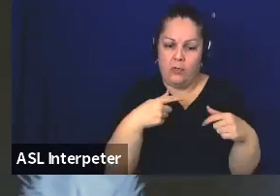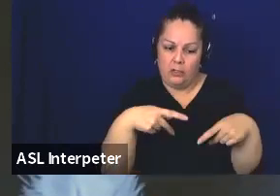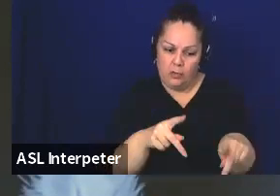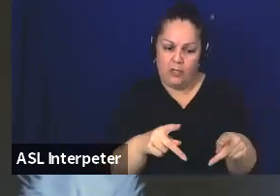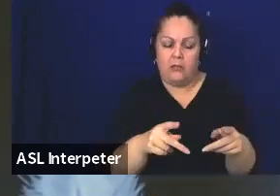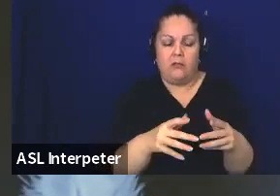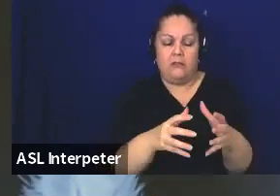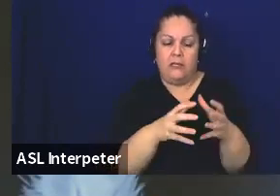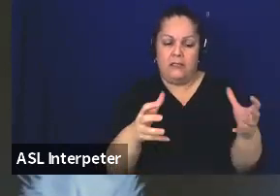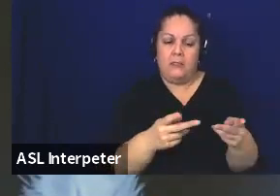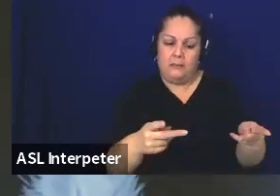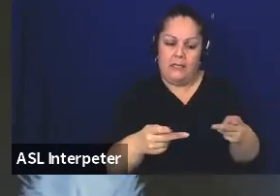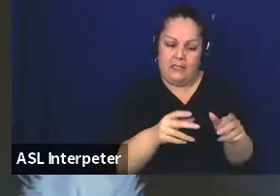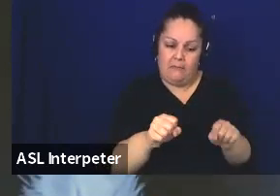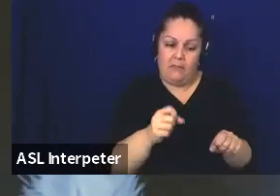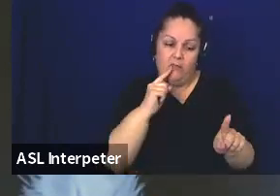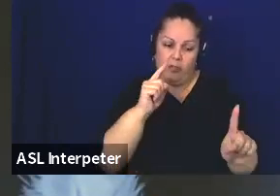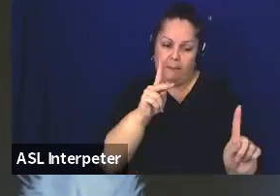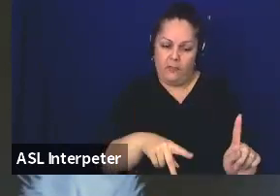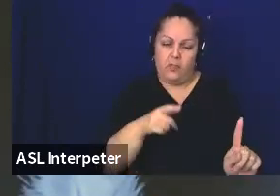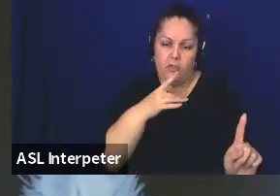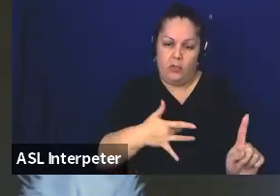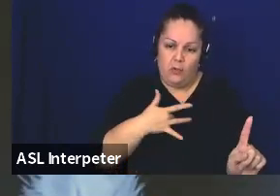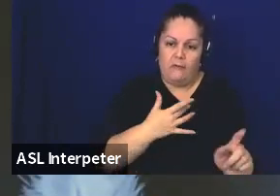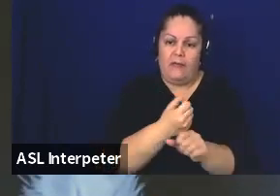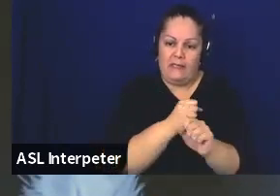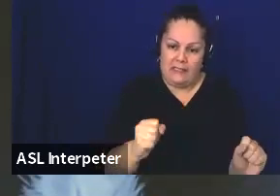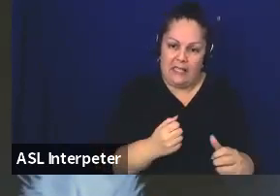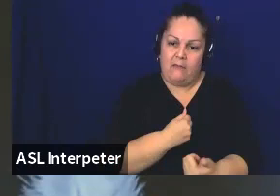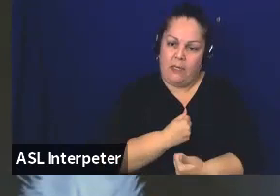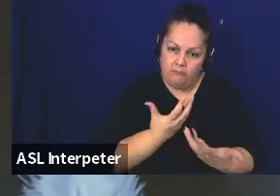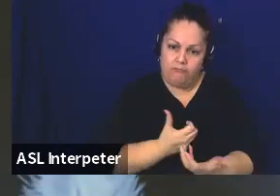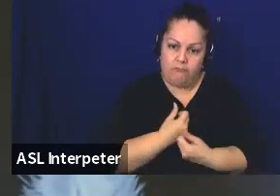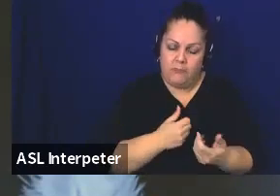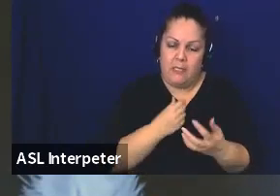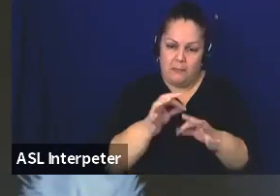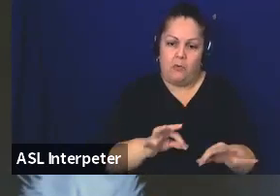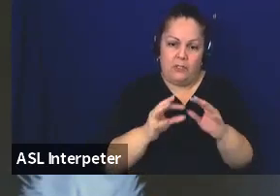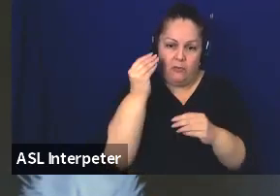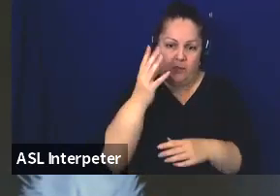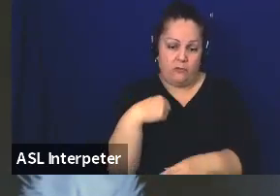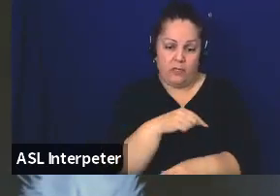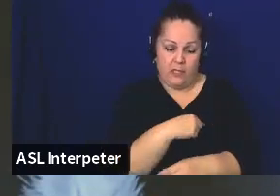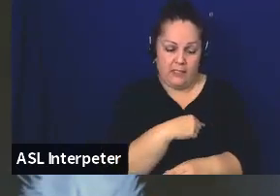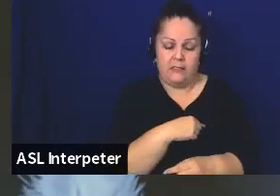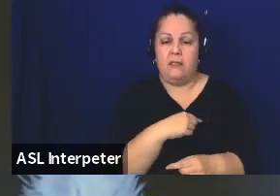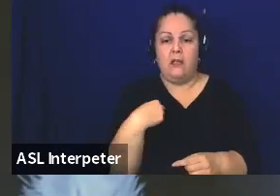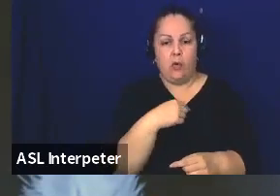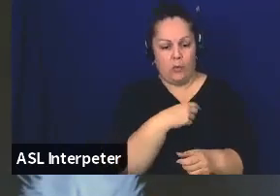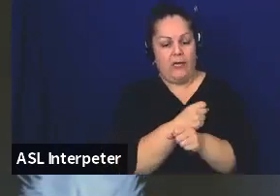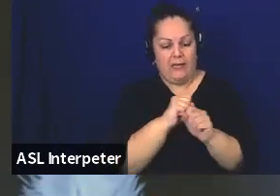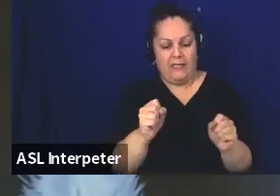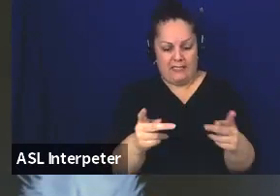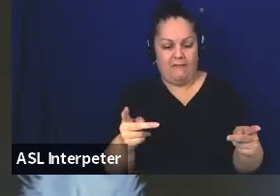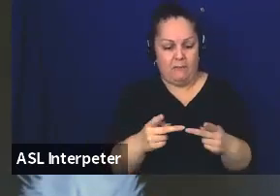space as possible for the individual to feel safe disclosing sensitive information to us and feel like we are a safe place to turn